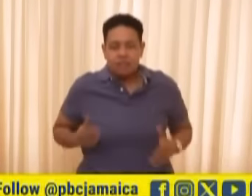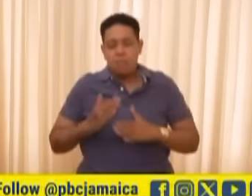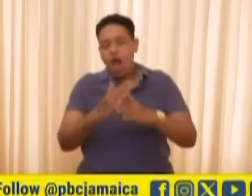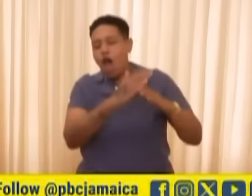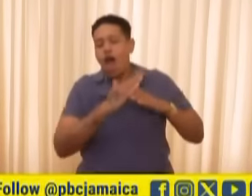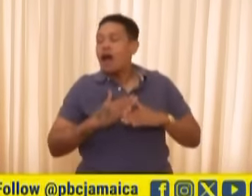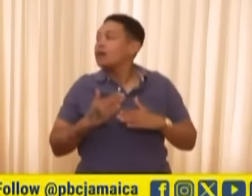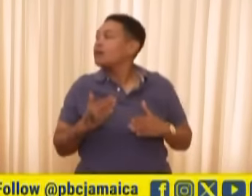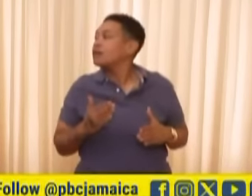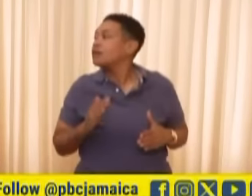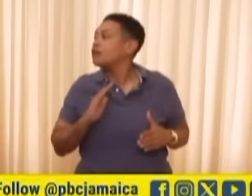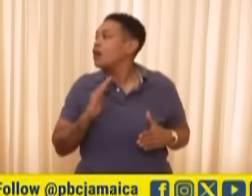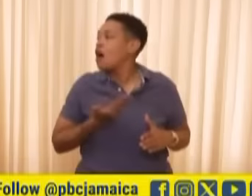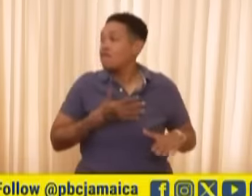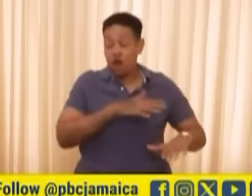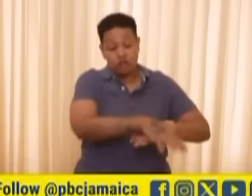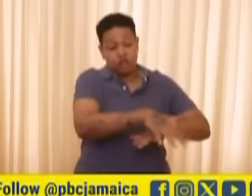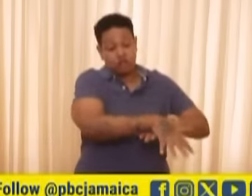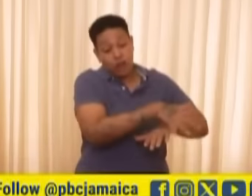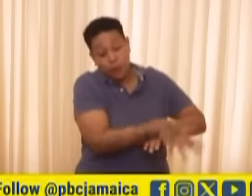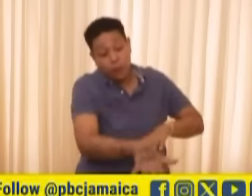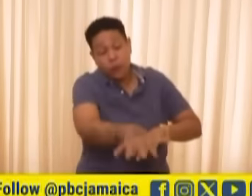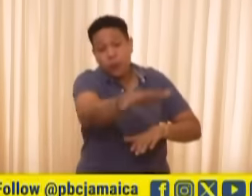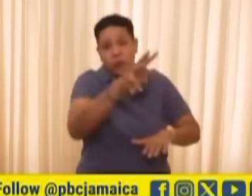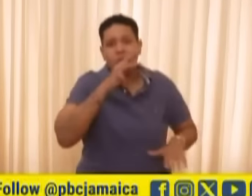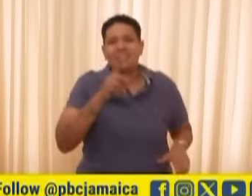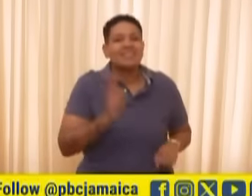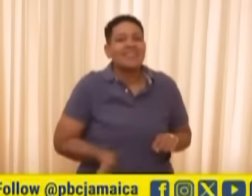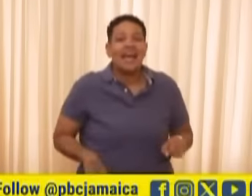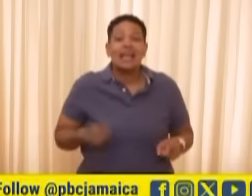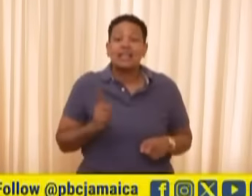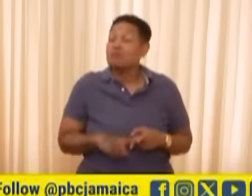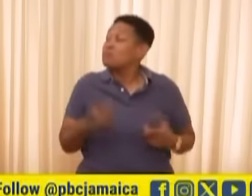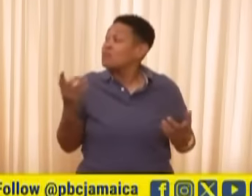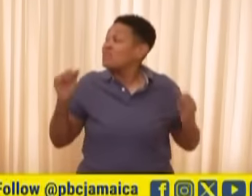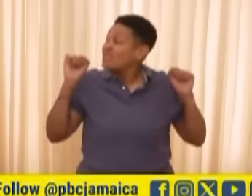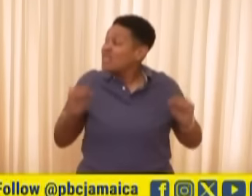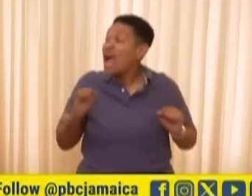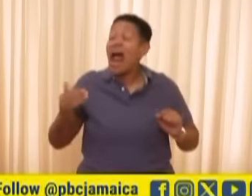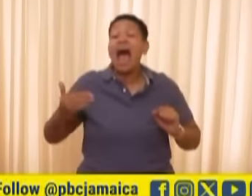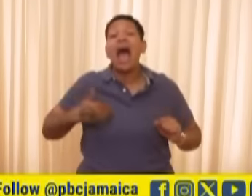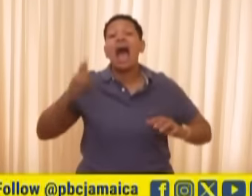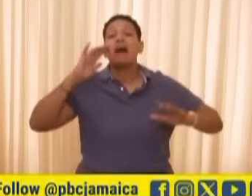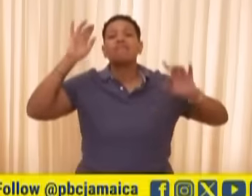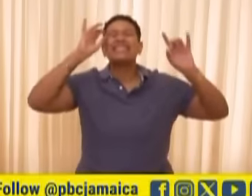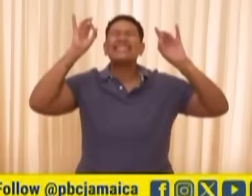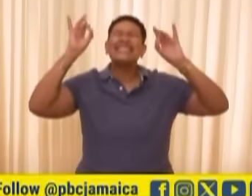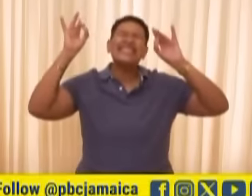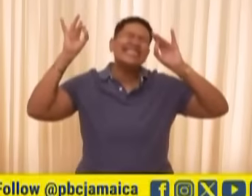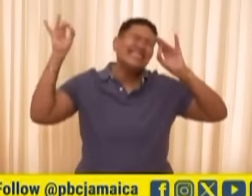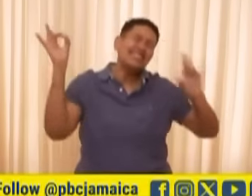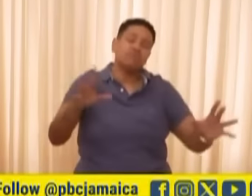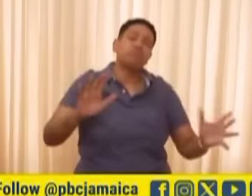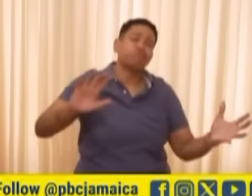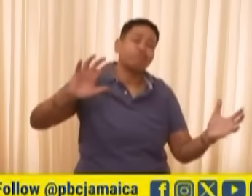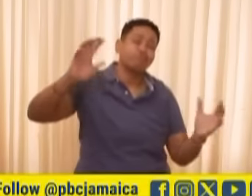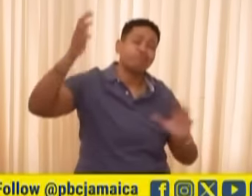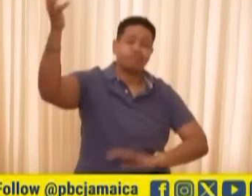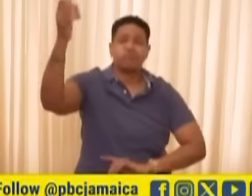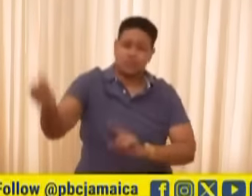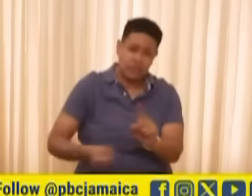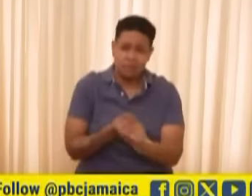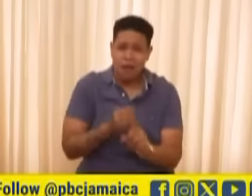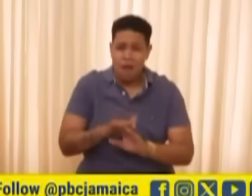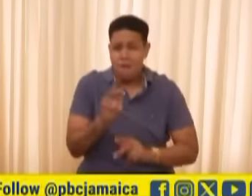blocking of our drains and can have devastating effects